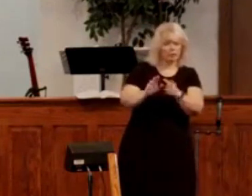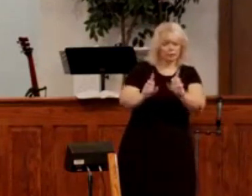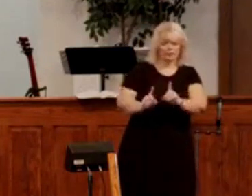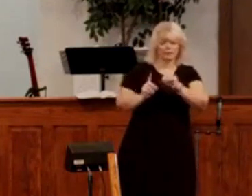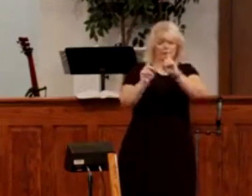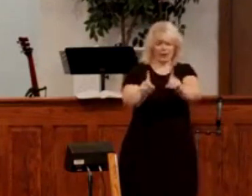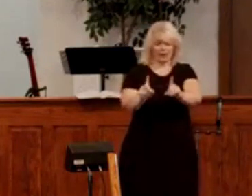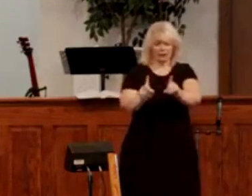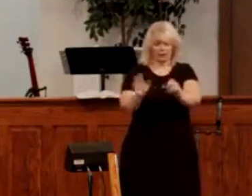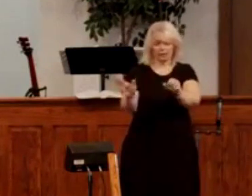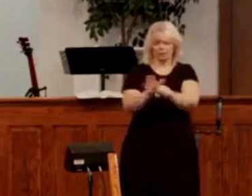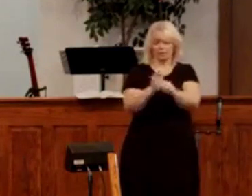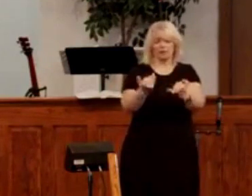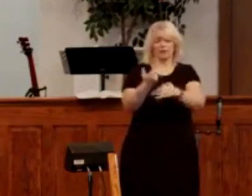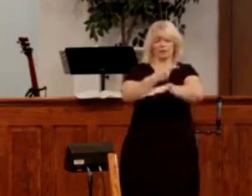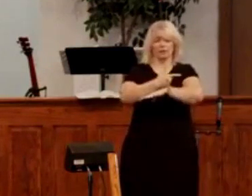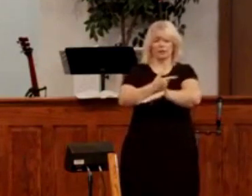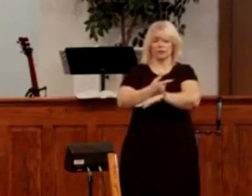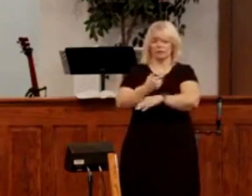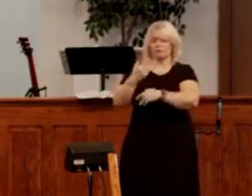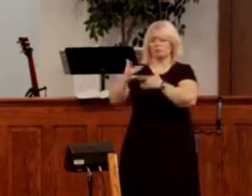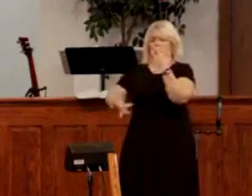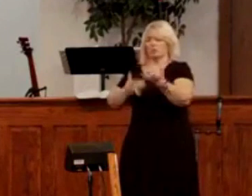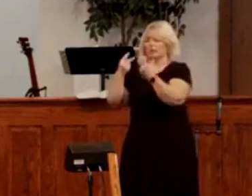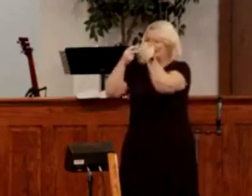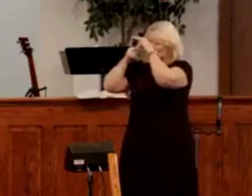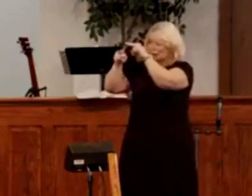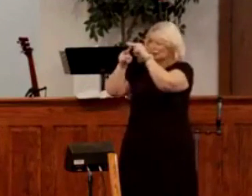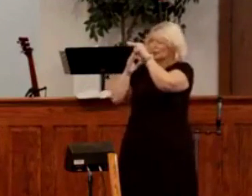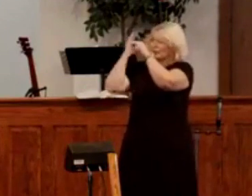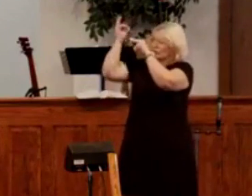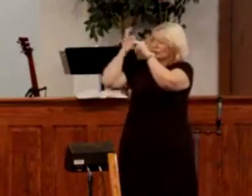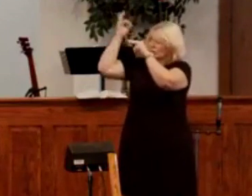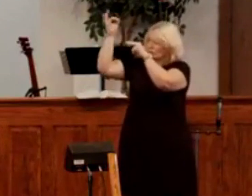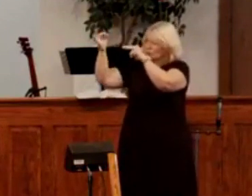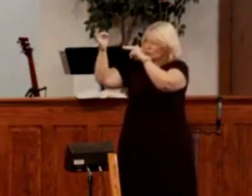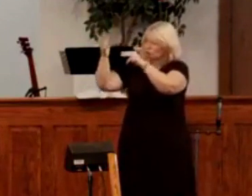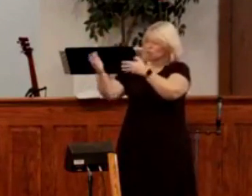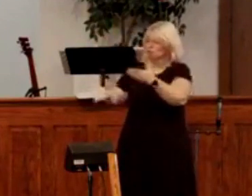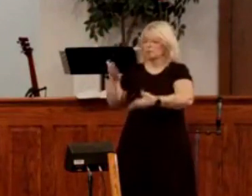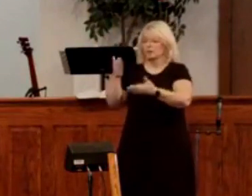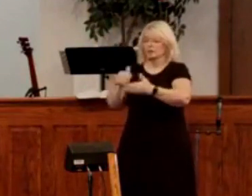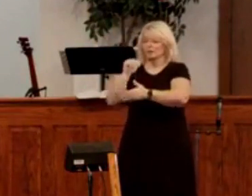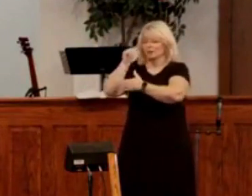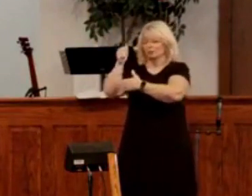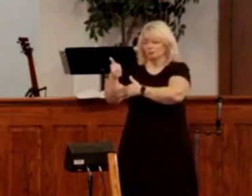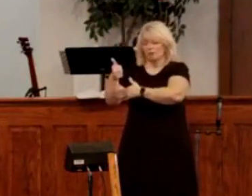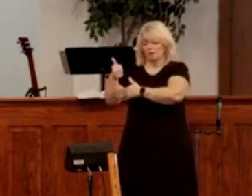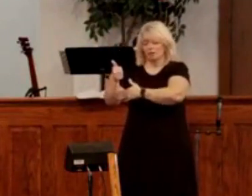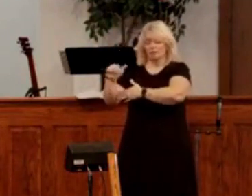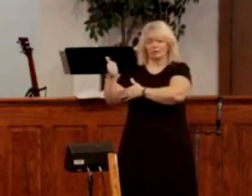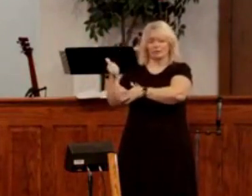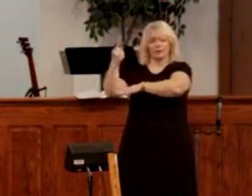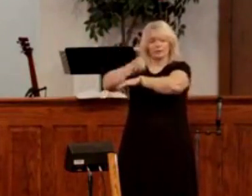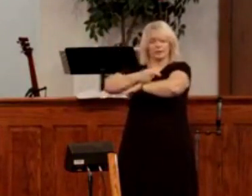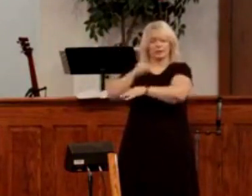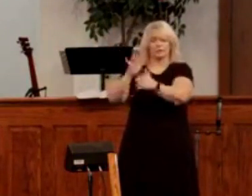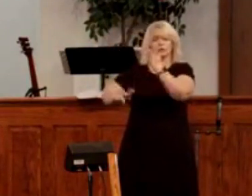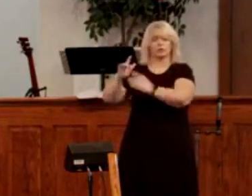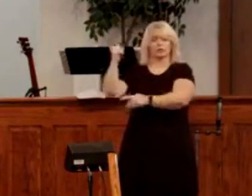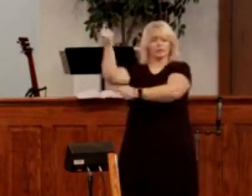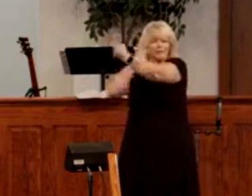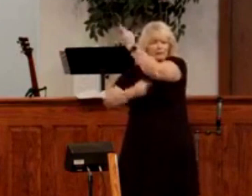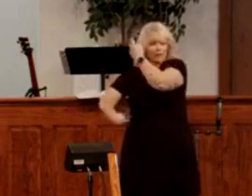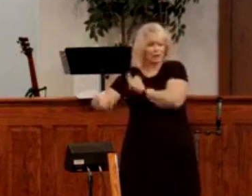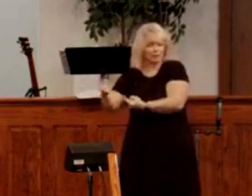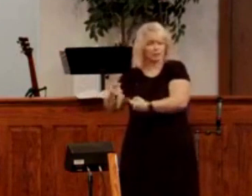devoutly. We're living fully today. And we're looking forward to tomorrow, whether it's tomorrow, 10 days, 100 days, whatever it is down the road, when Jesus comes back for